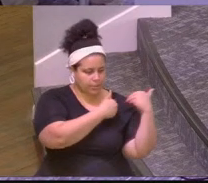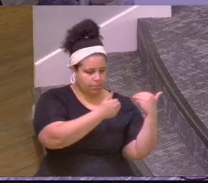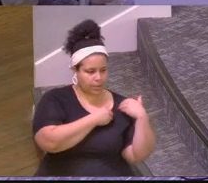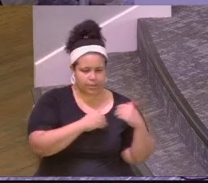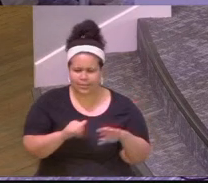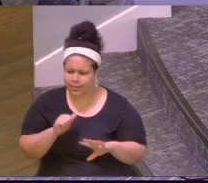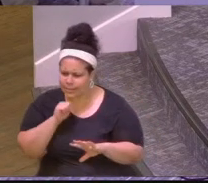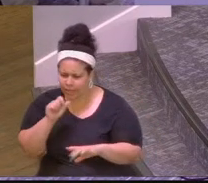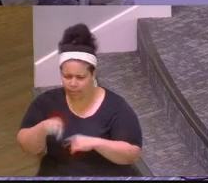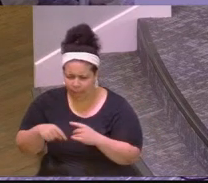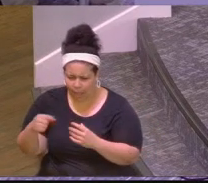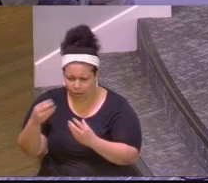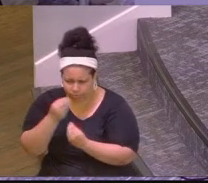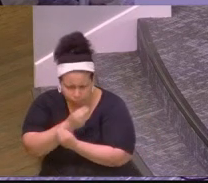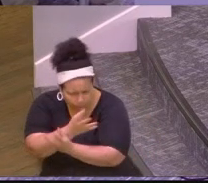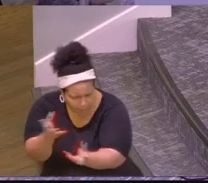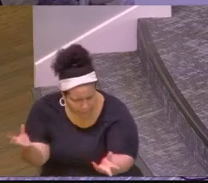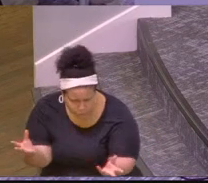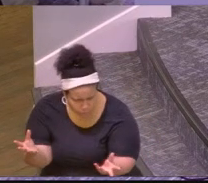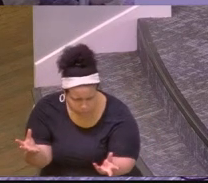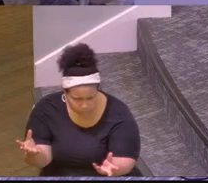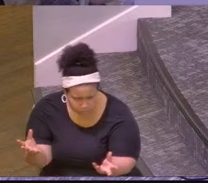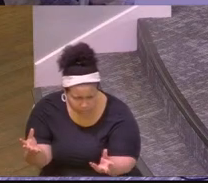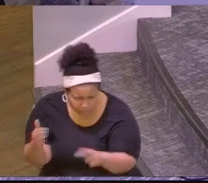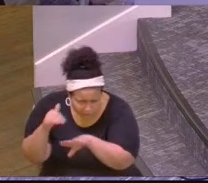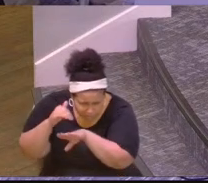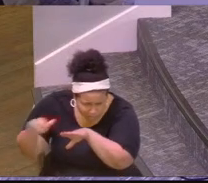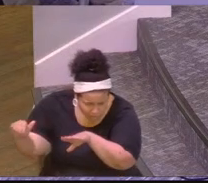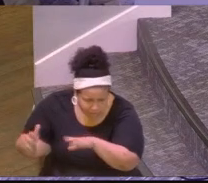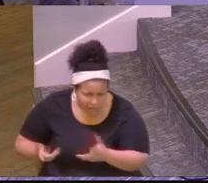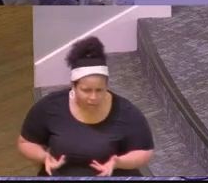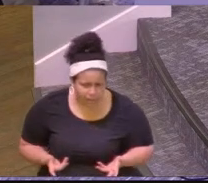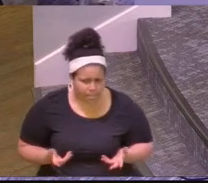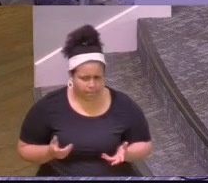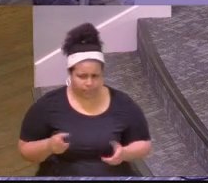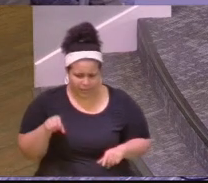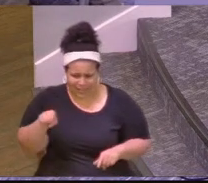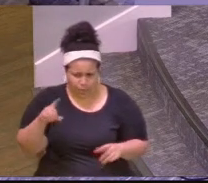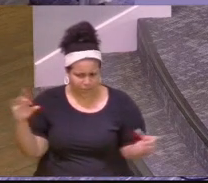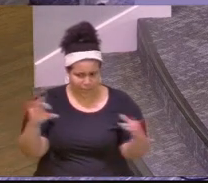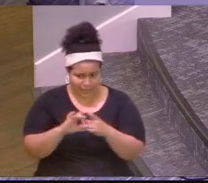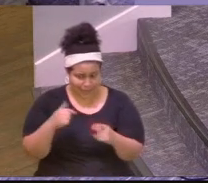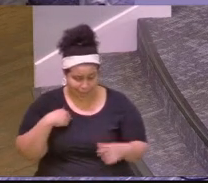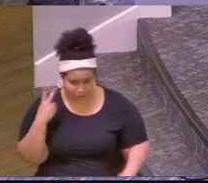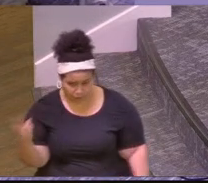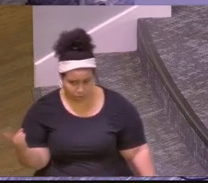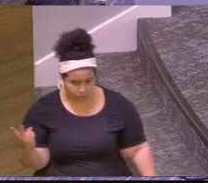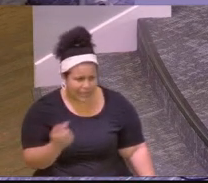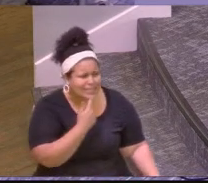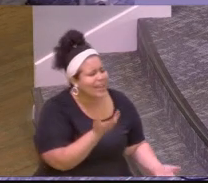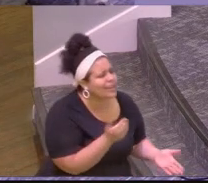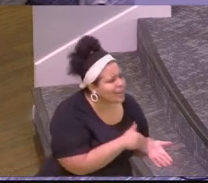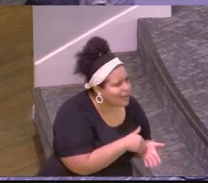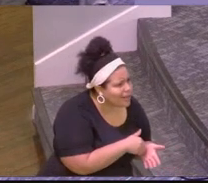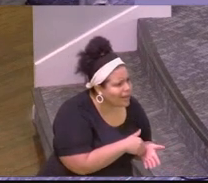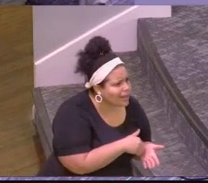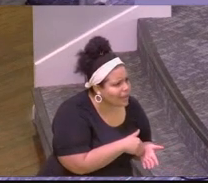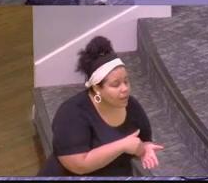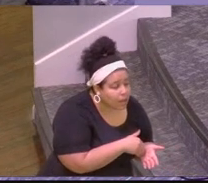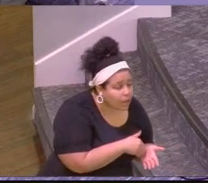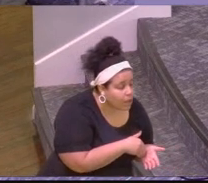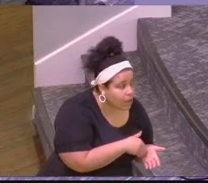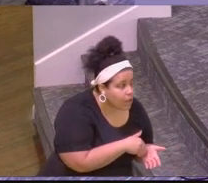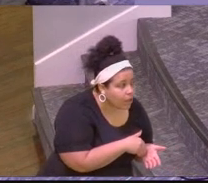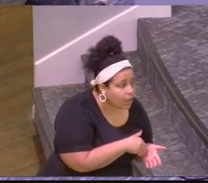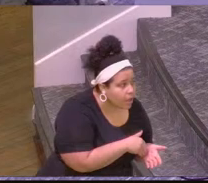that interaction would occur. And that was the only connection that I saw. Can you say that again? It is out of how your